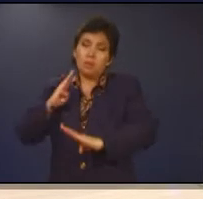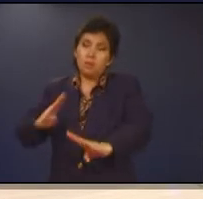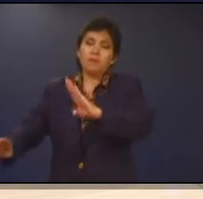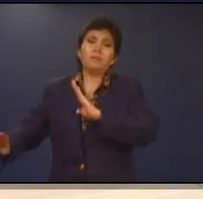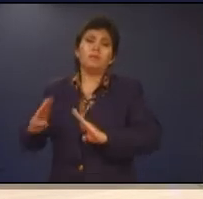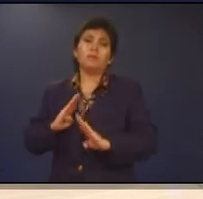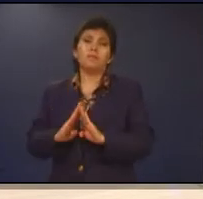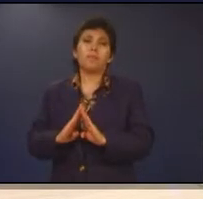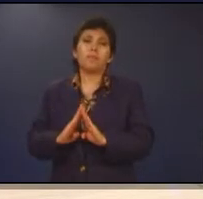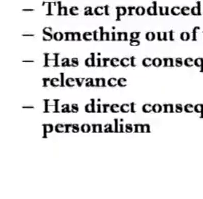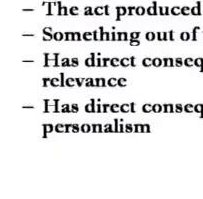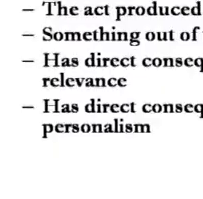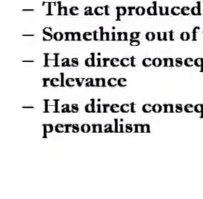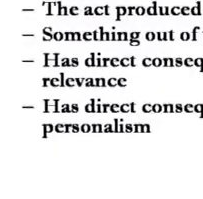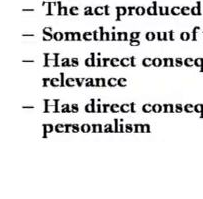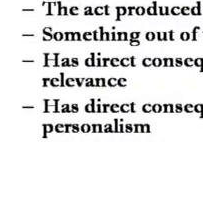person's behavior.